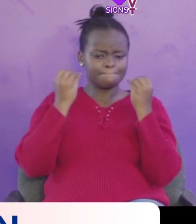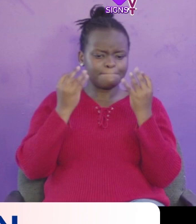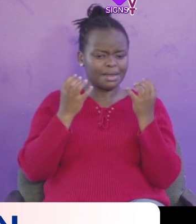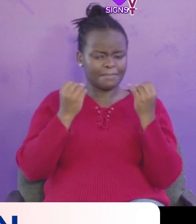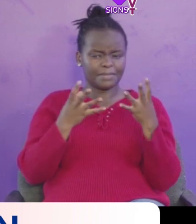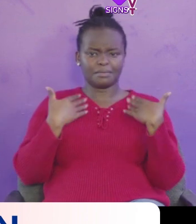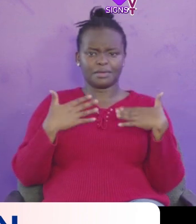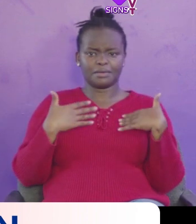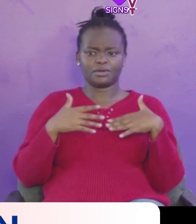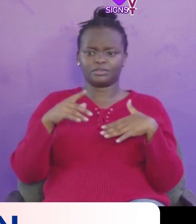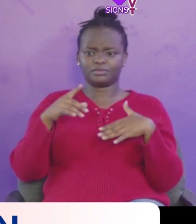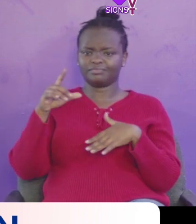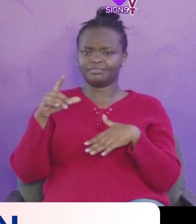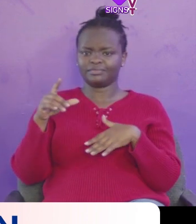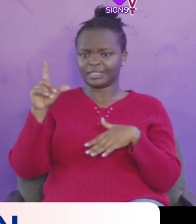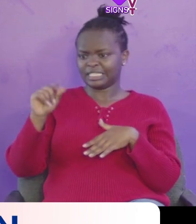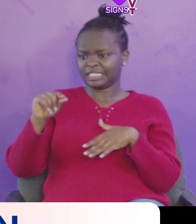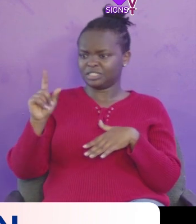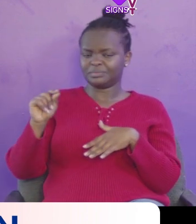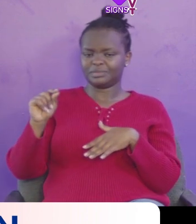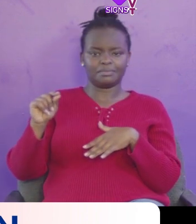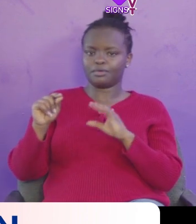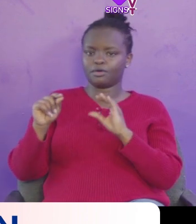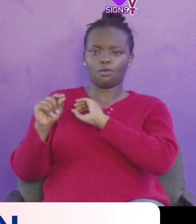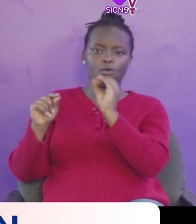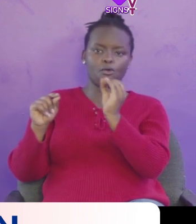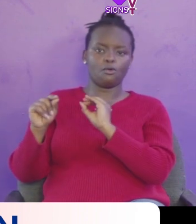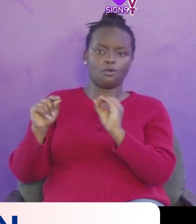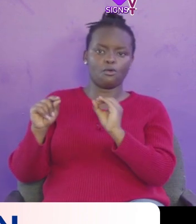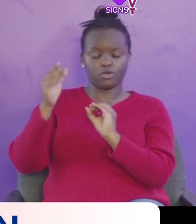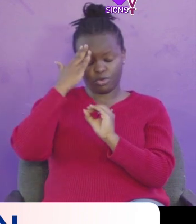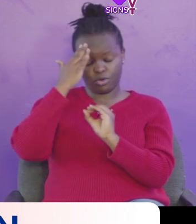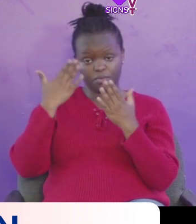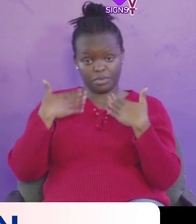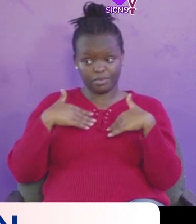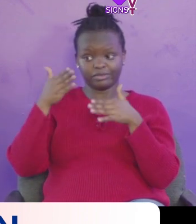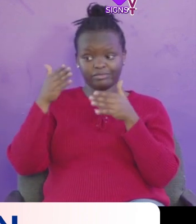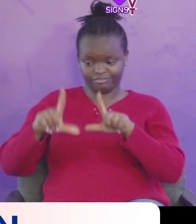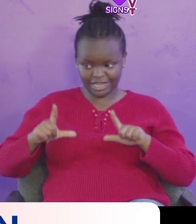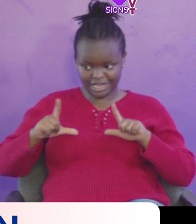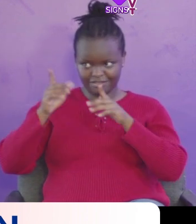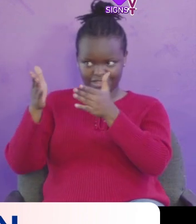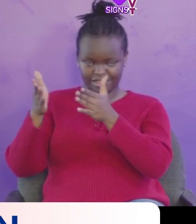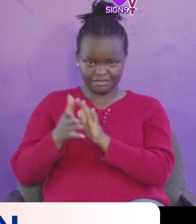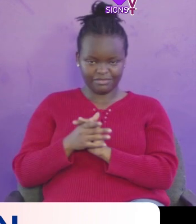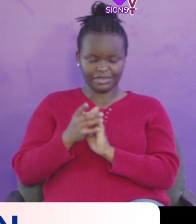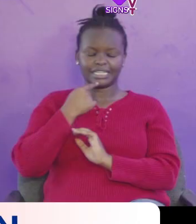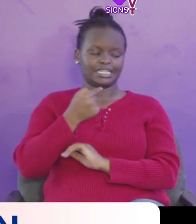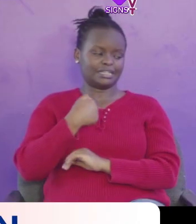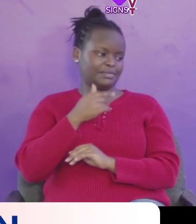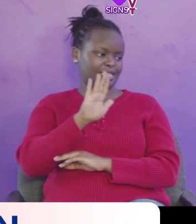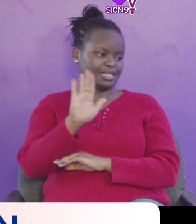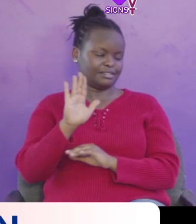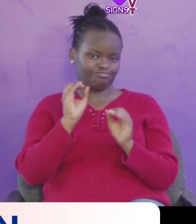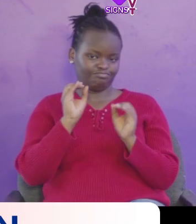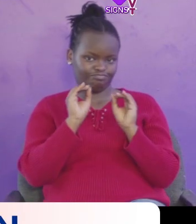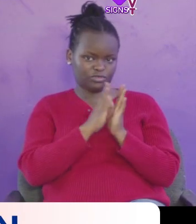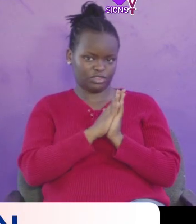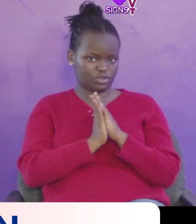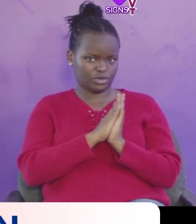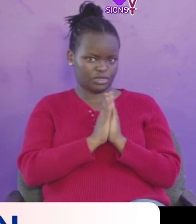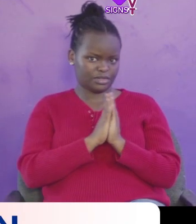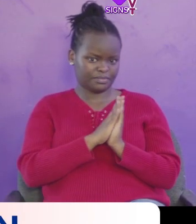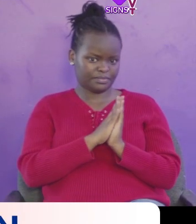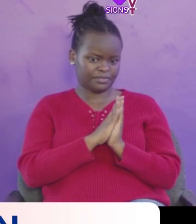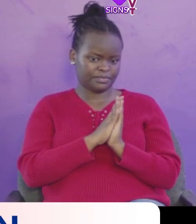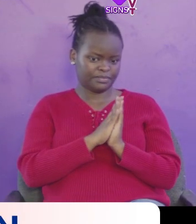the so-called affordable houses that are not even affordable. So you know people wenye wanaishi hapo? I know people who are staying there. Tell me their story. People